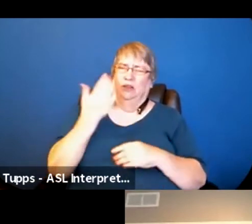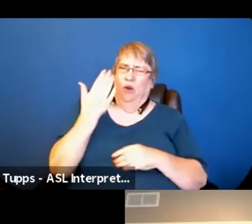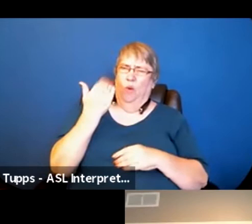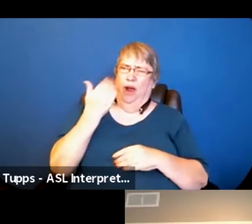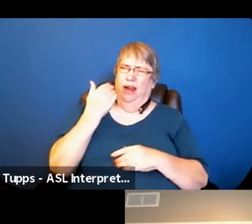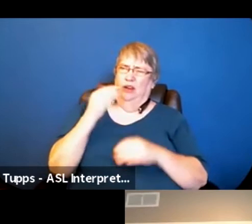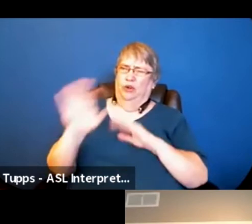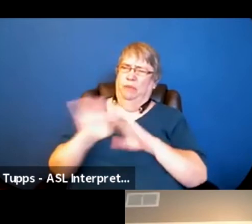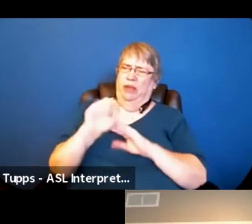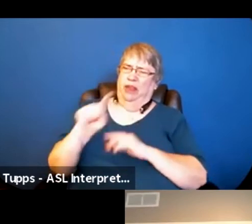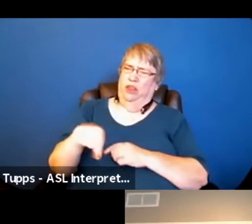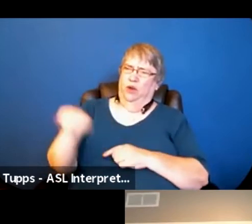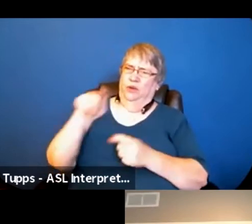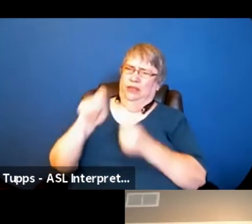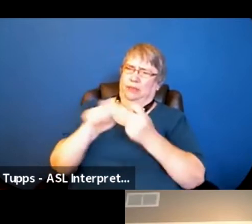used?